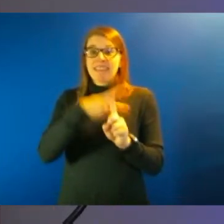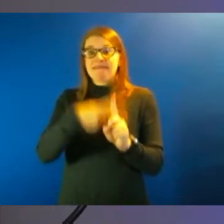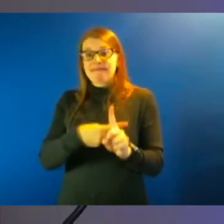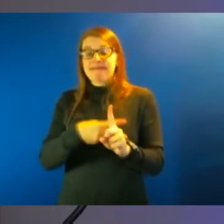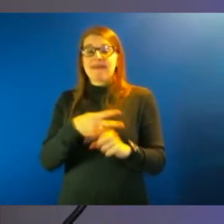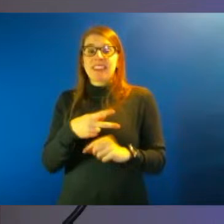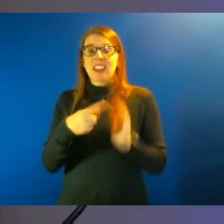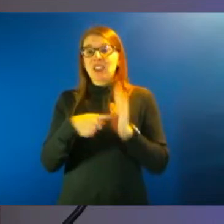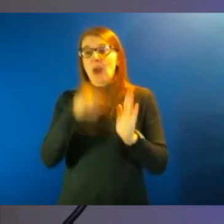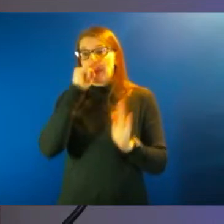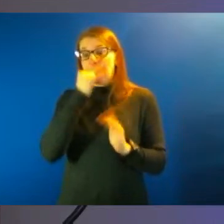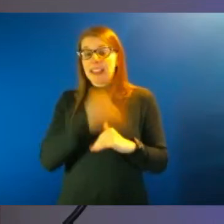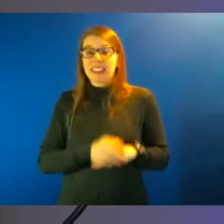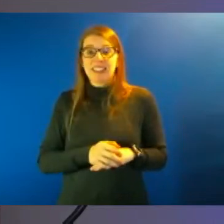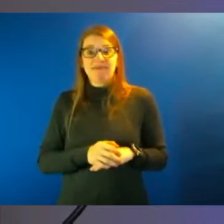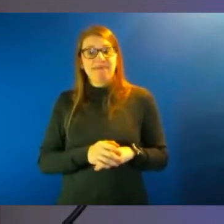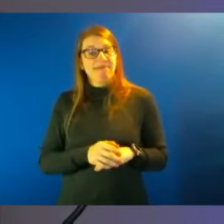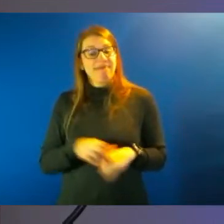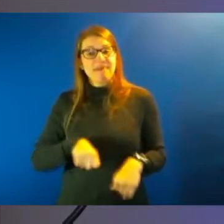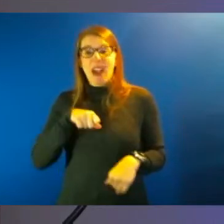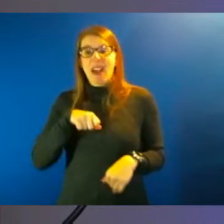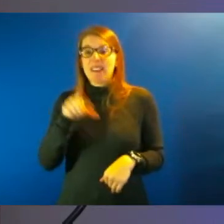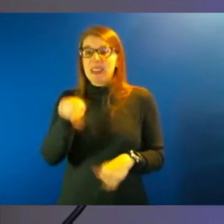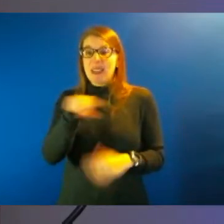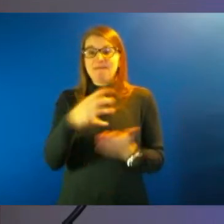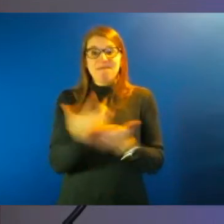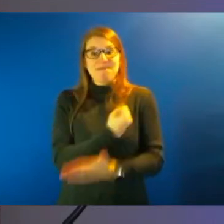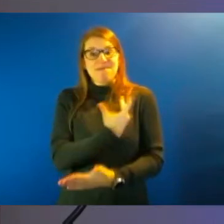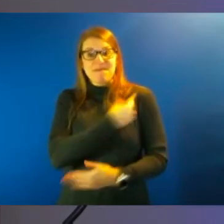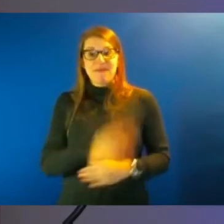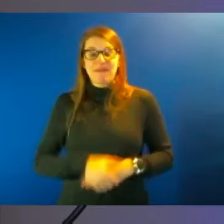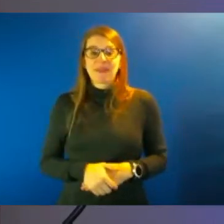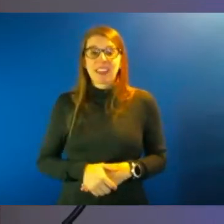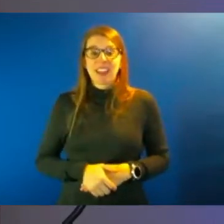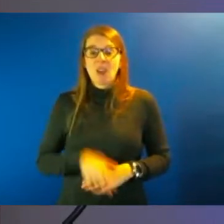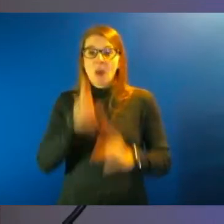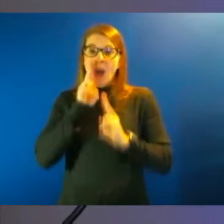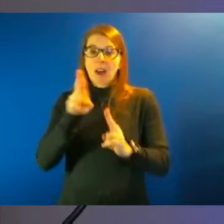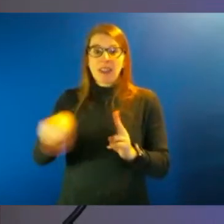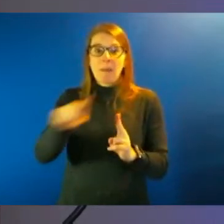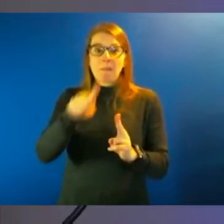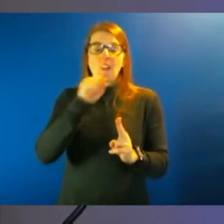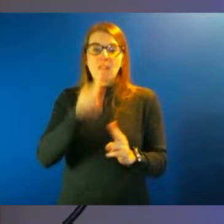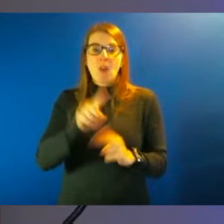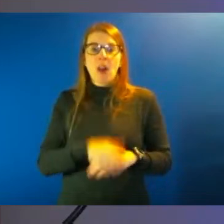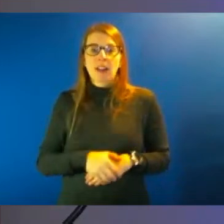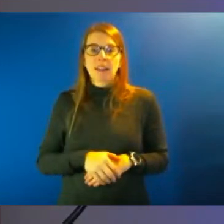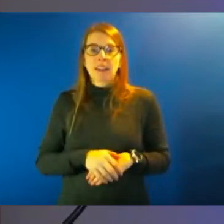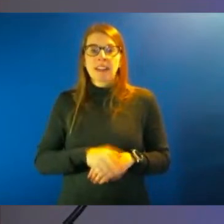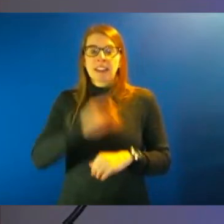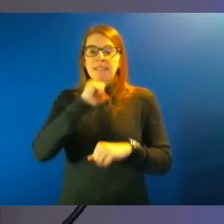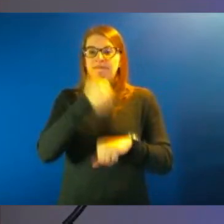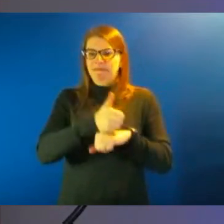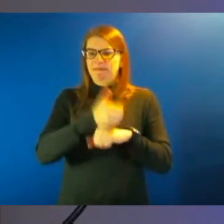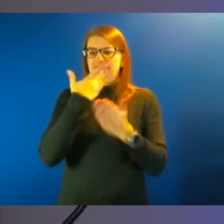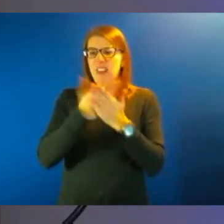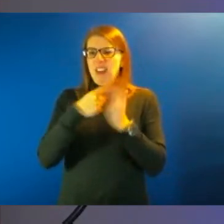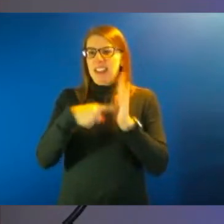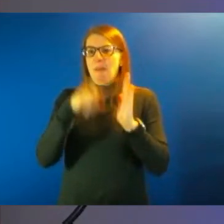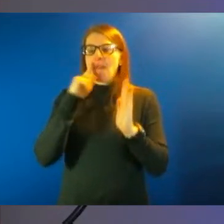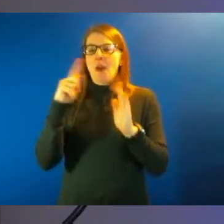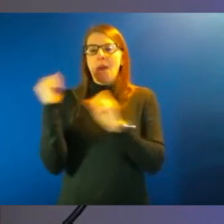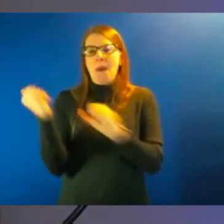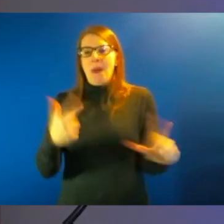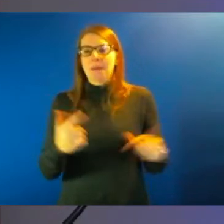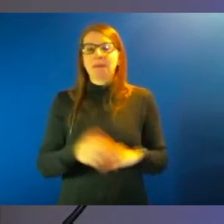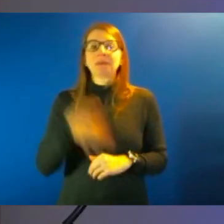And get more vaccine. Let's go. Yeah, we want to really kind of honor them for setting good examples for everyone. Okay,